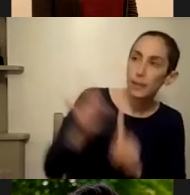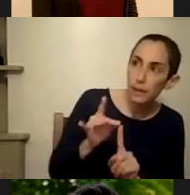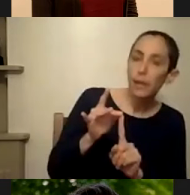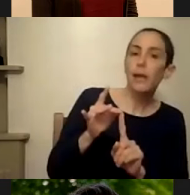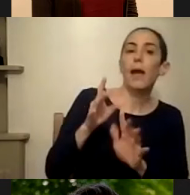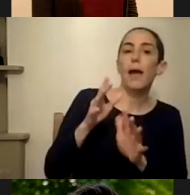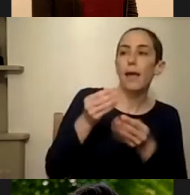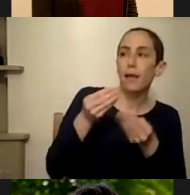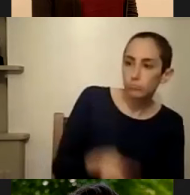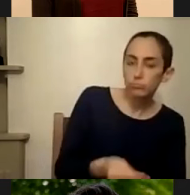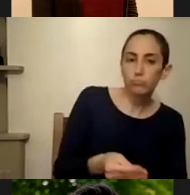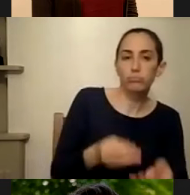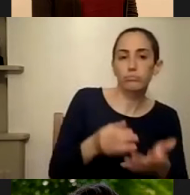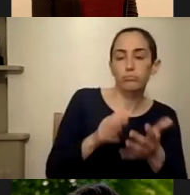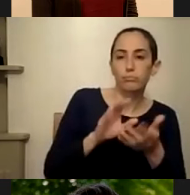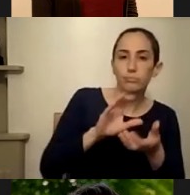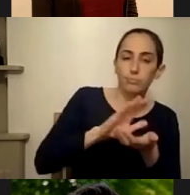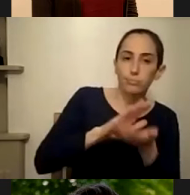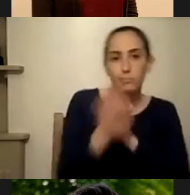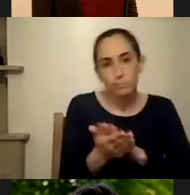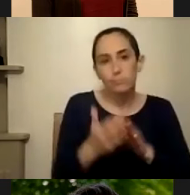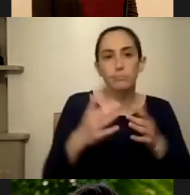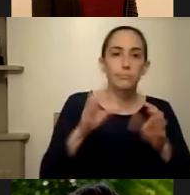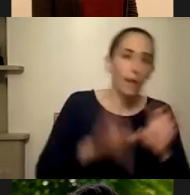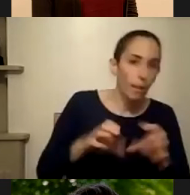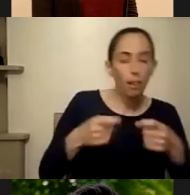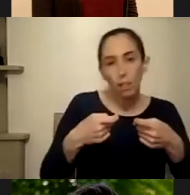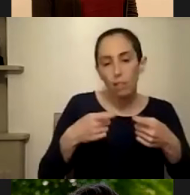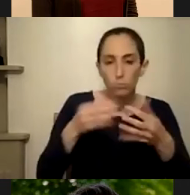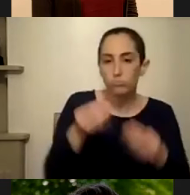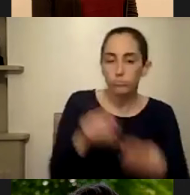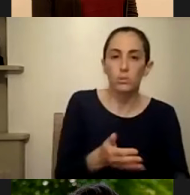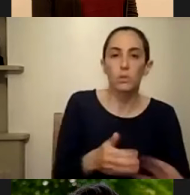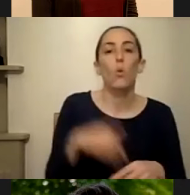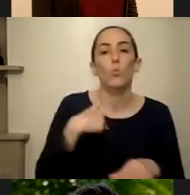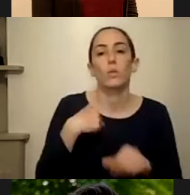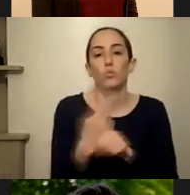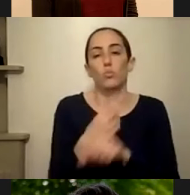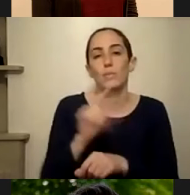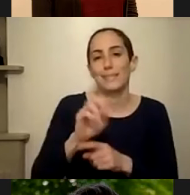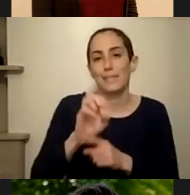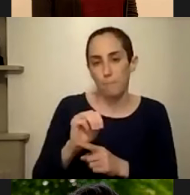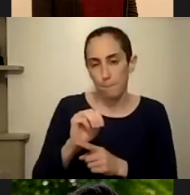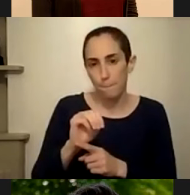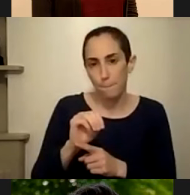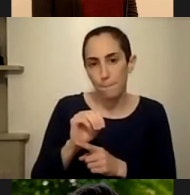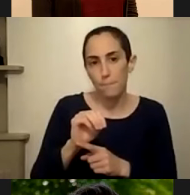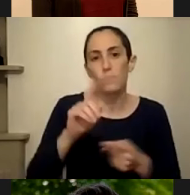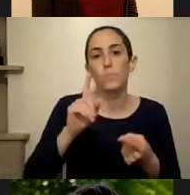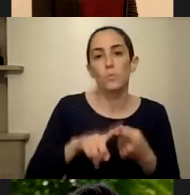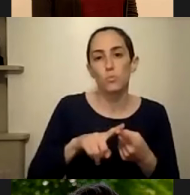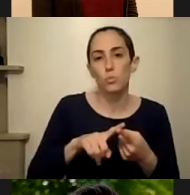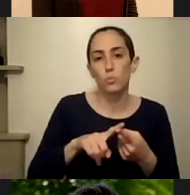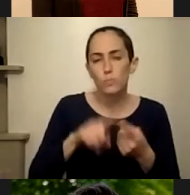we use the electron microscopy transmission TEM to look at